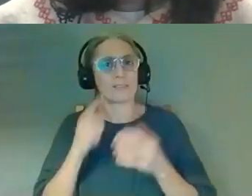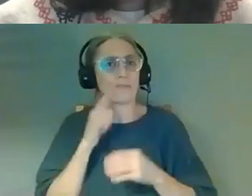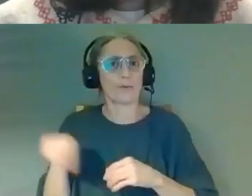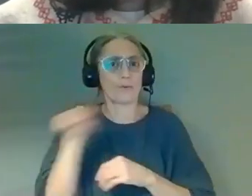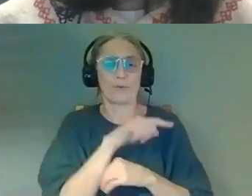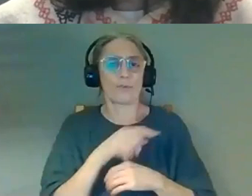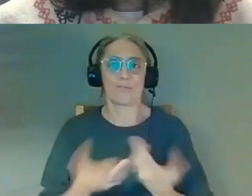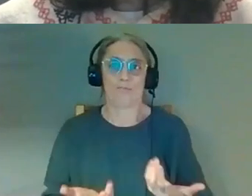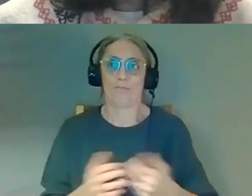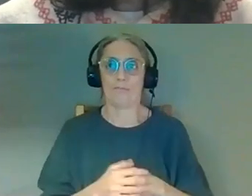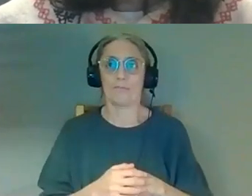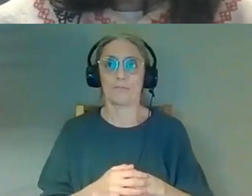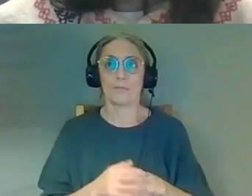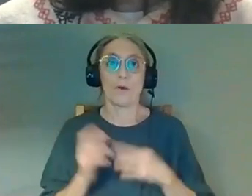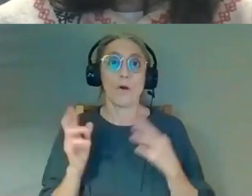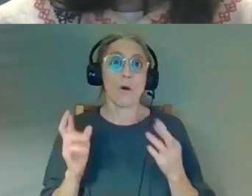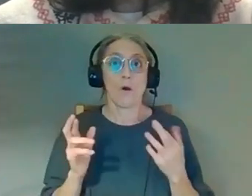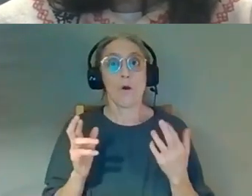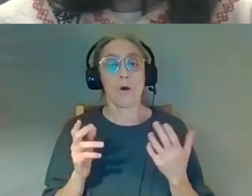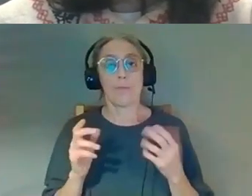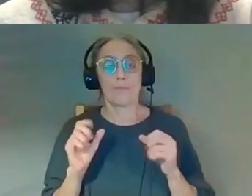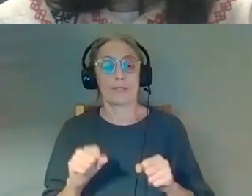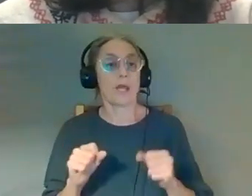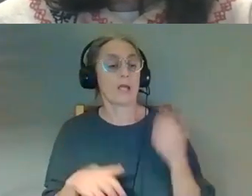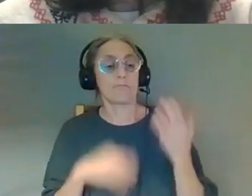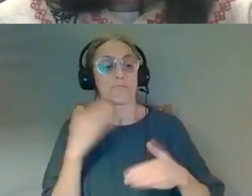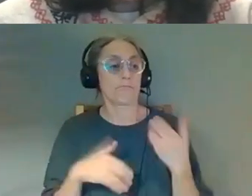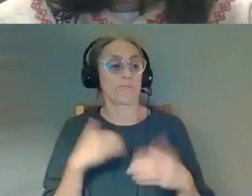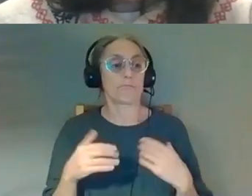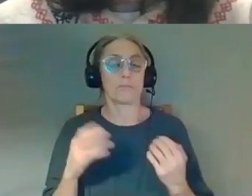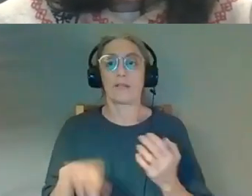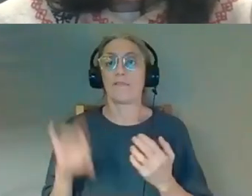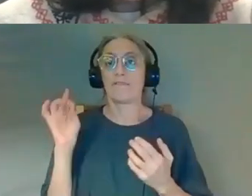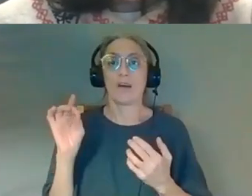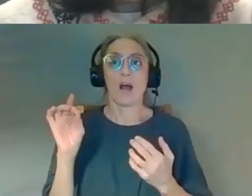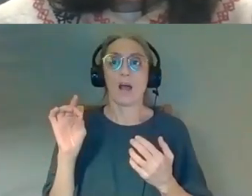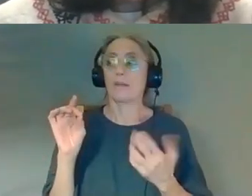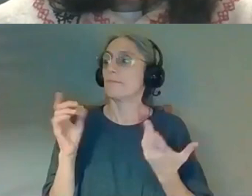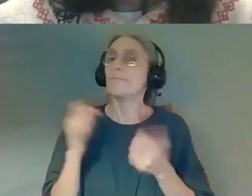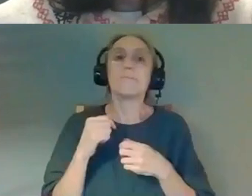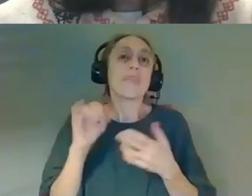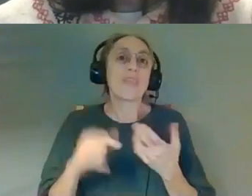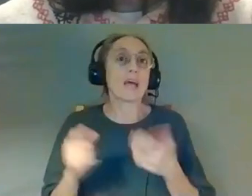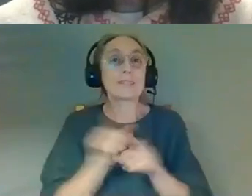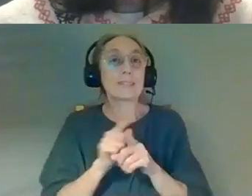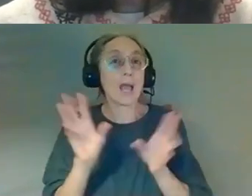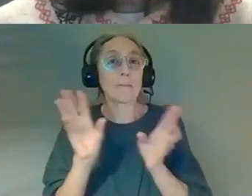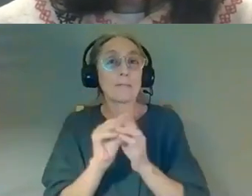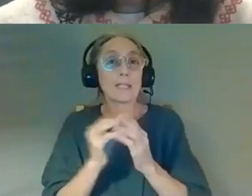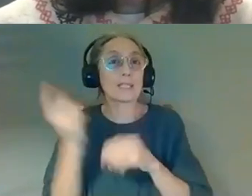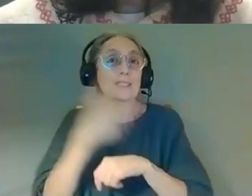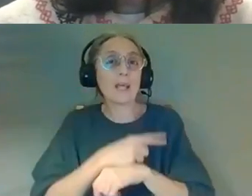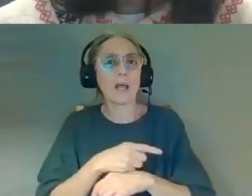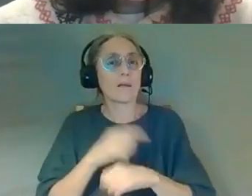That's all. And hopefully we can get some issues. We can get some answers that day and then start moving forward